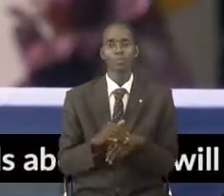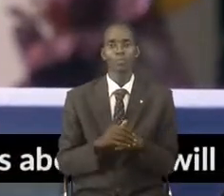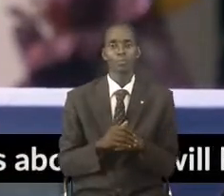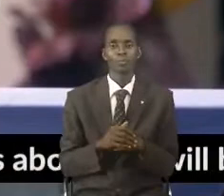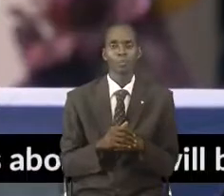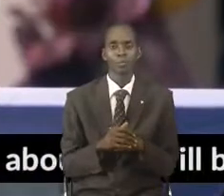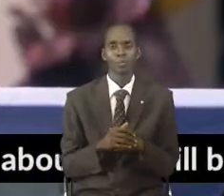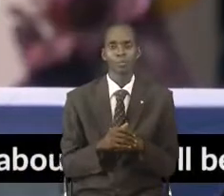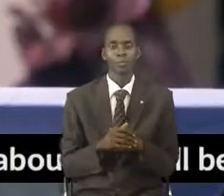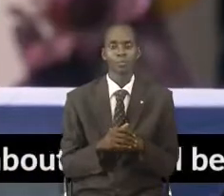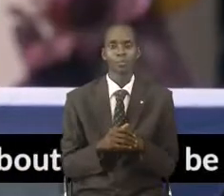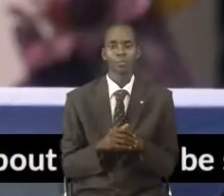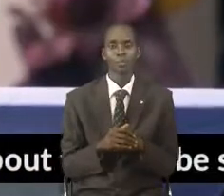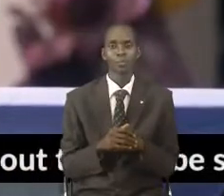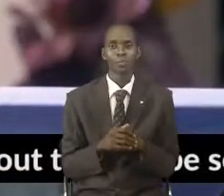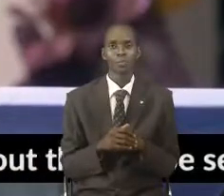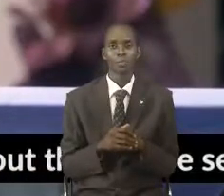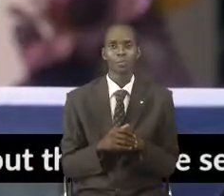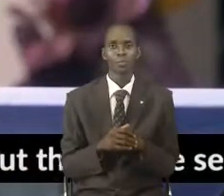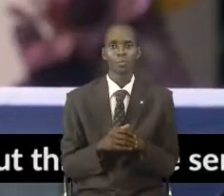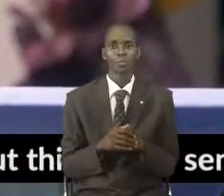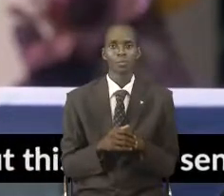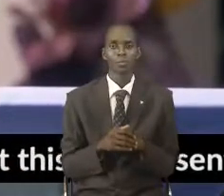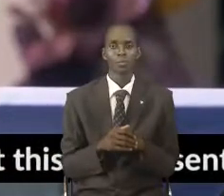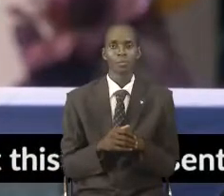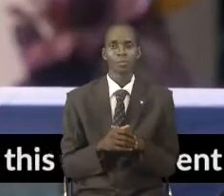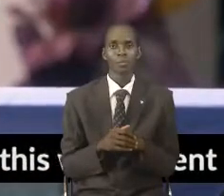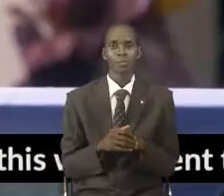Before me, if you're true, wave your hand.